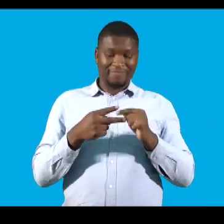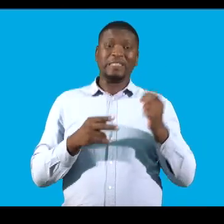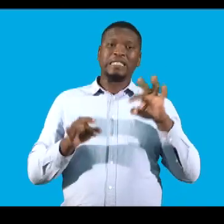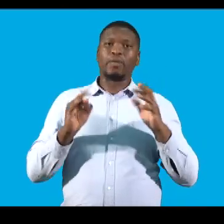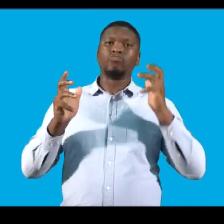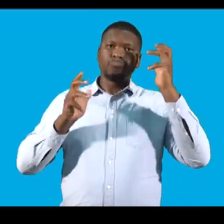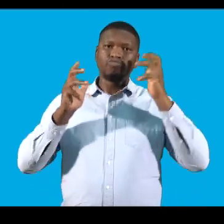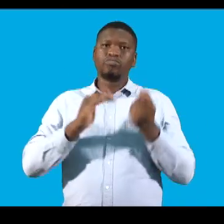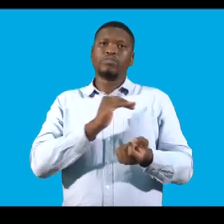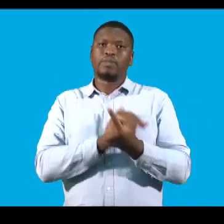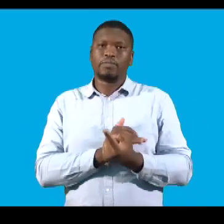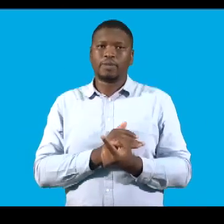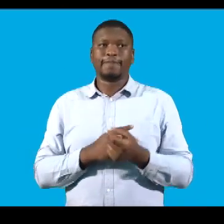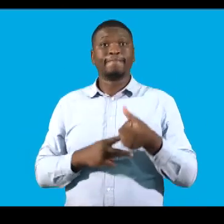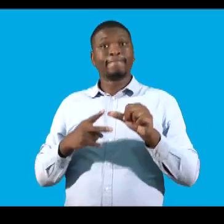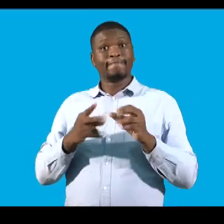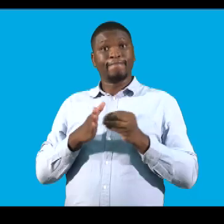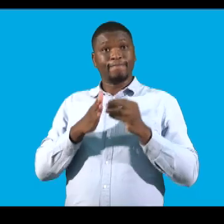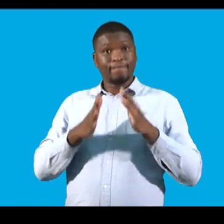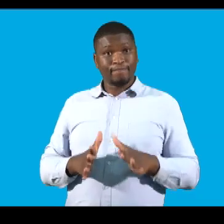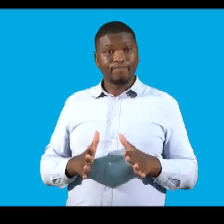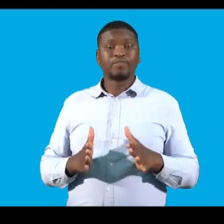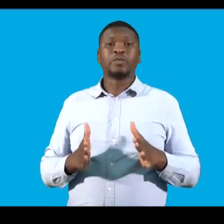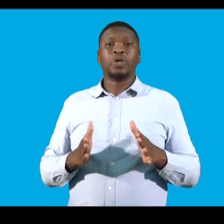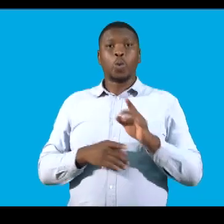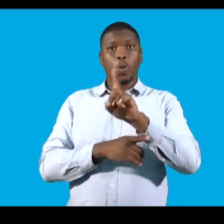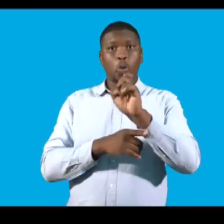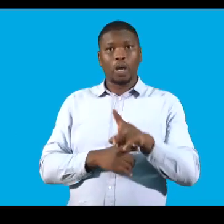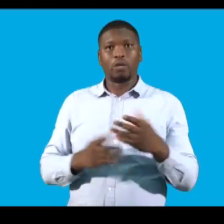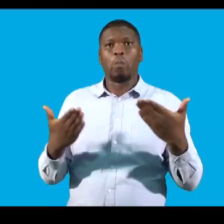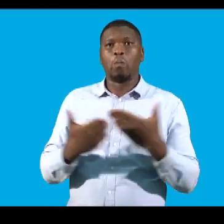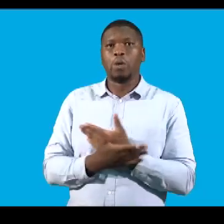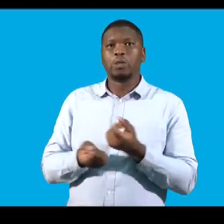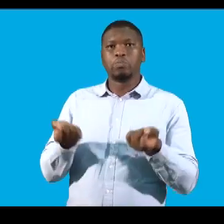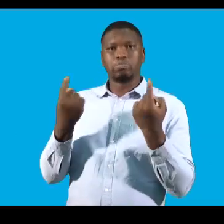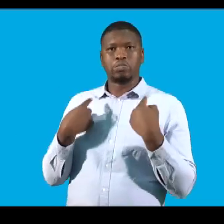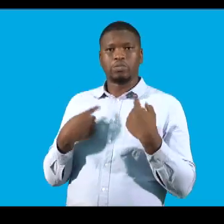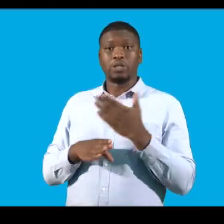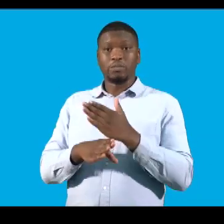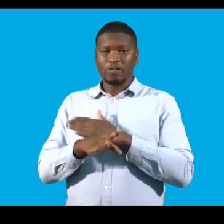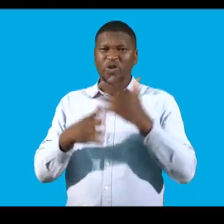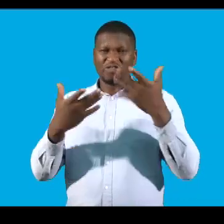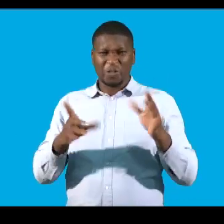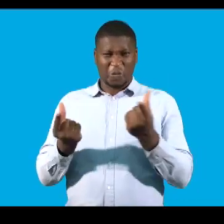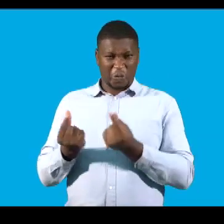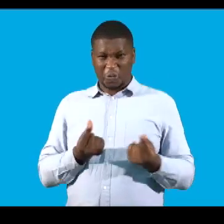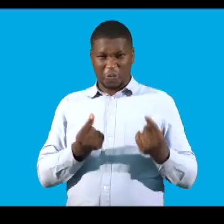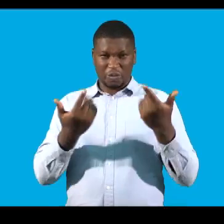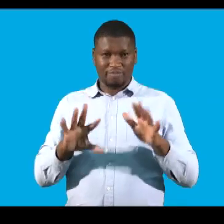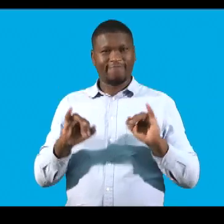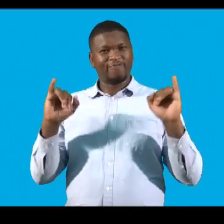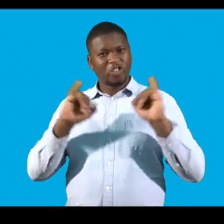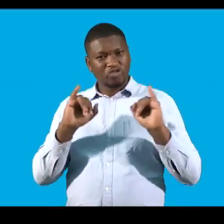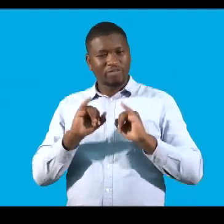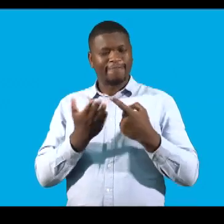confused for the other. Then, learners often misinterpret the questioning verbs, which we just went over,